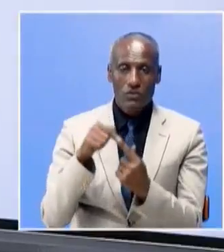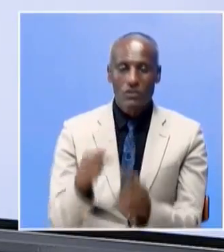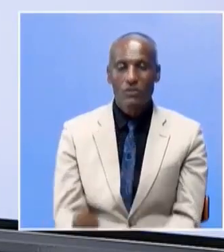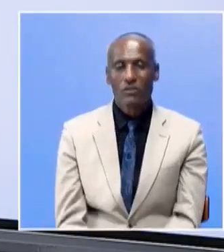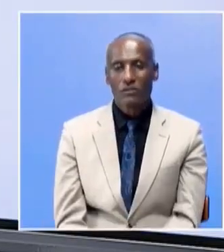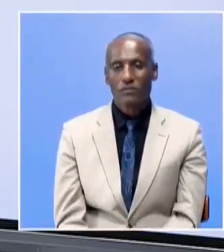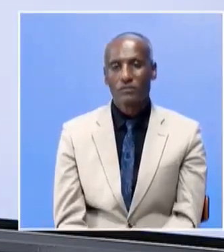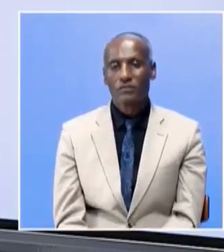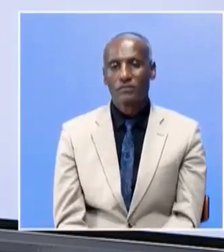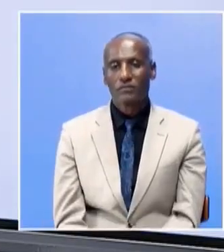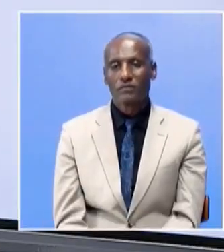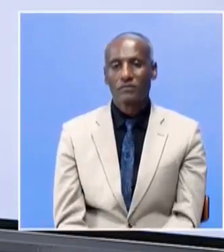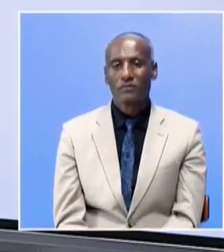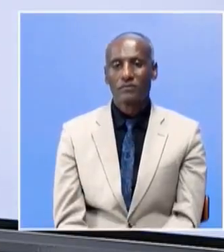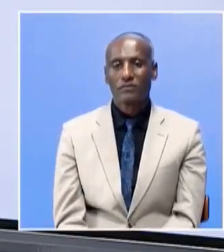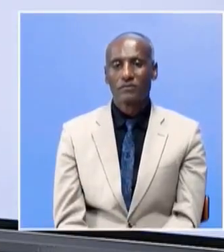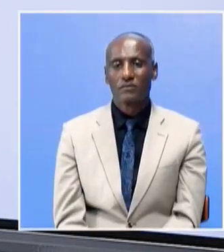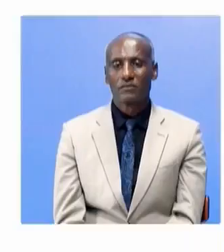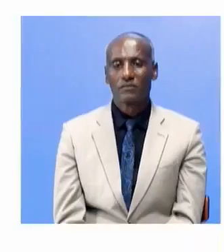to